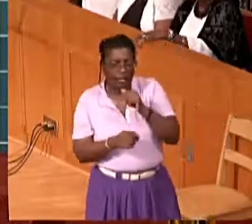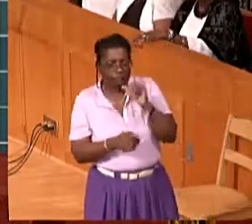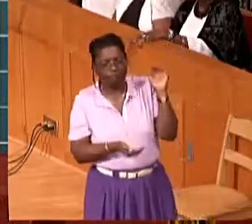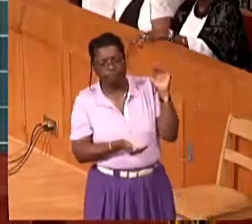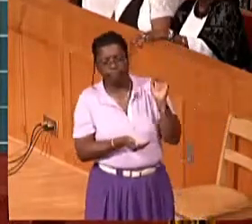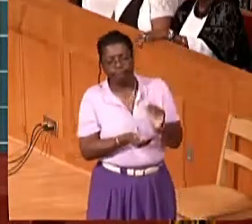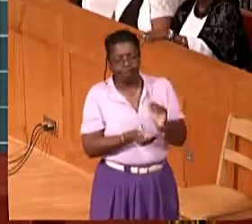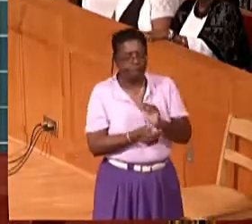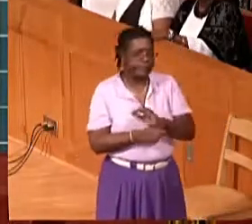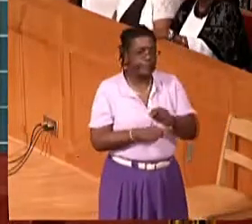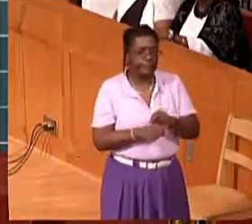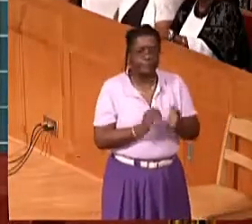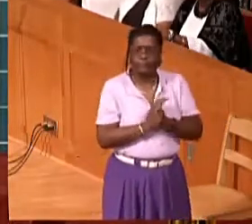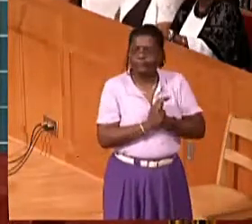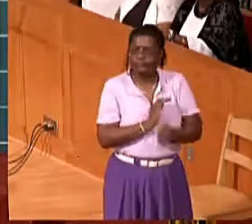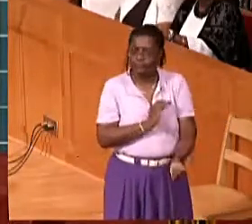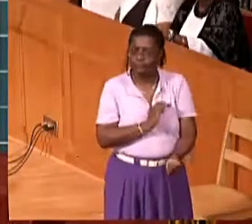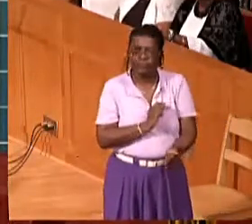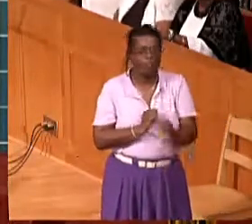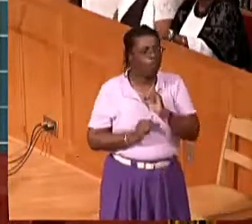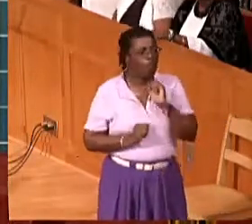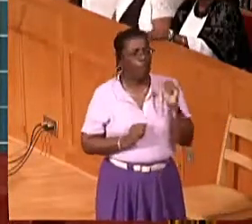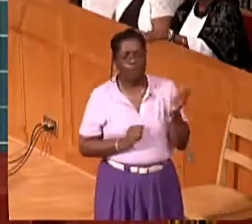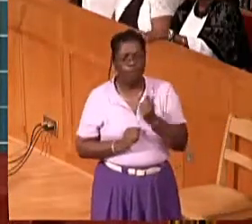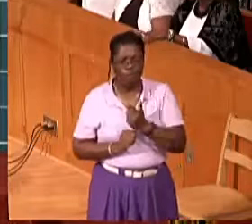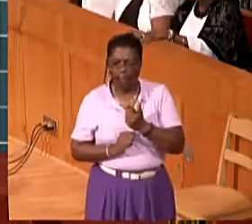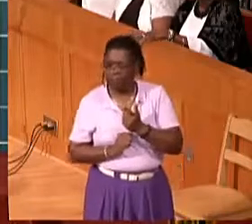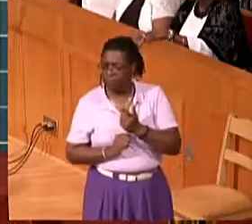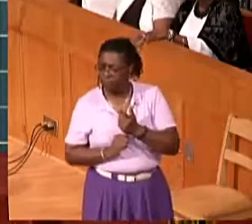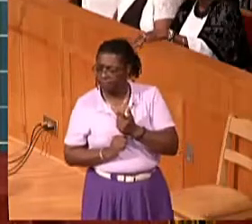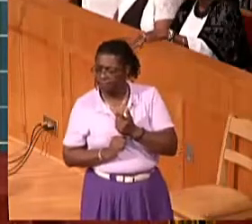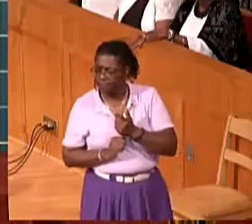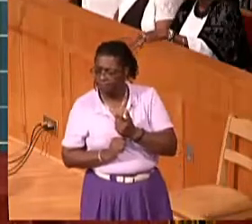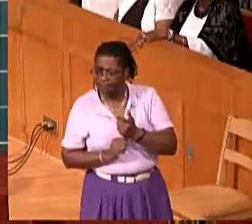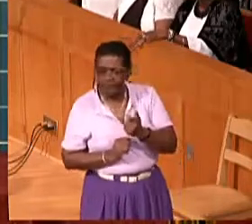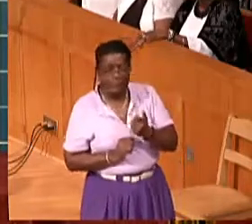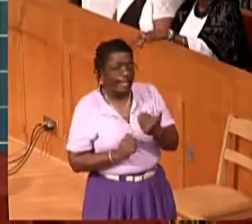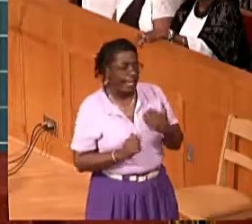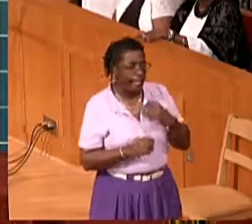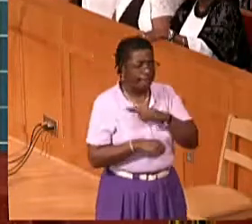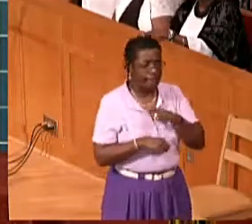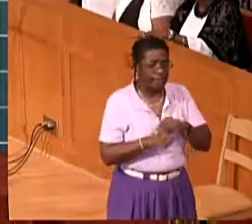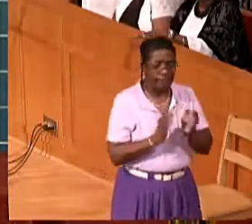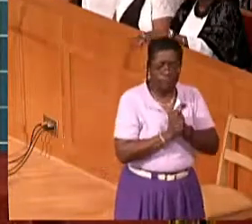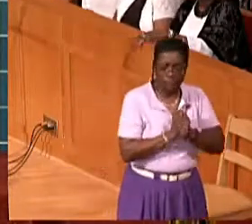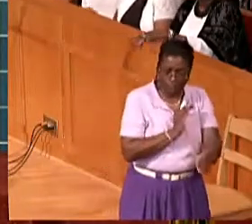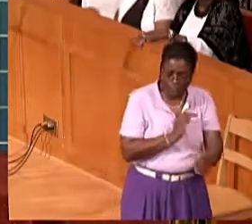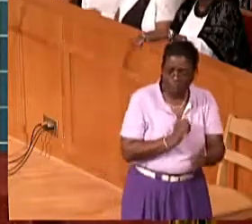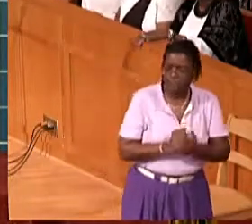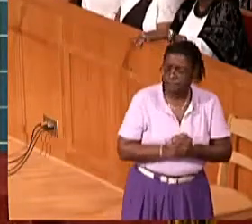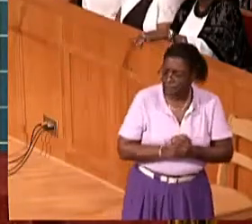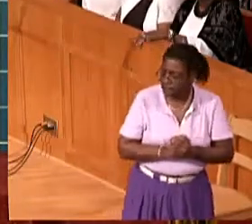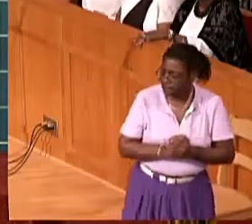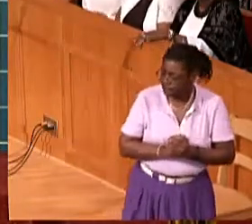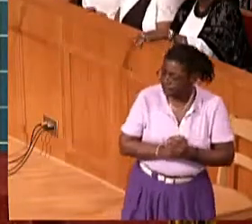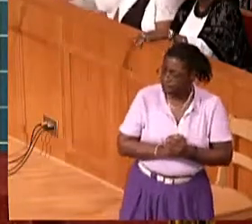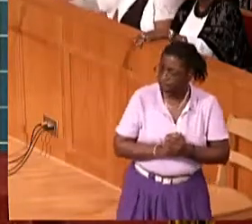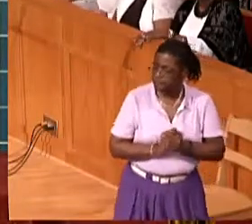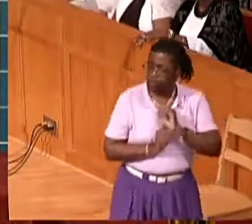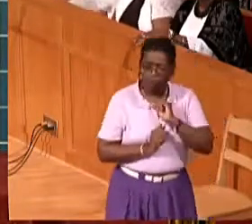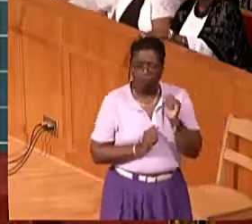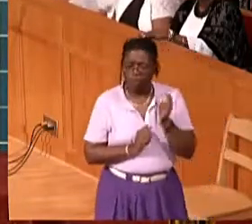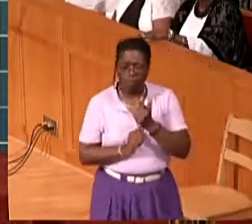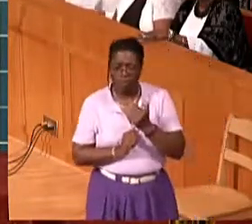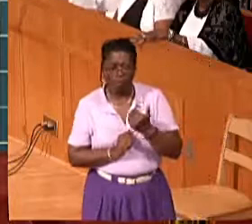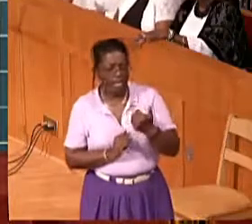all. All of them have talent. I said all of them have talent. All of them have talent.